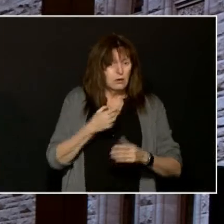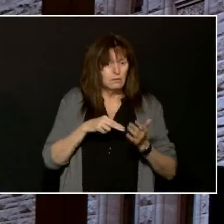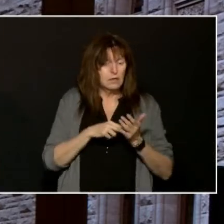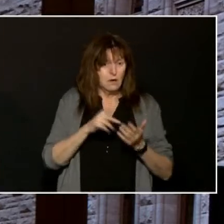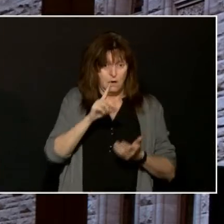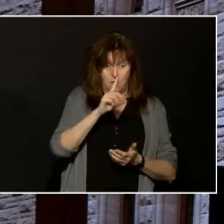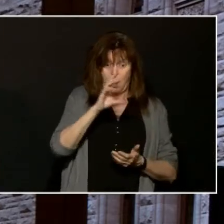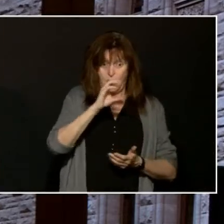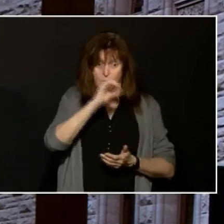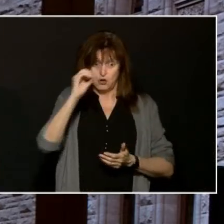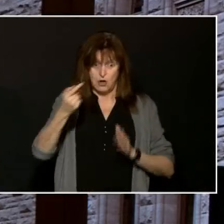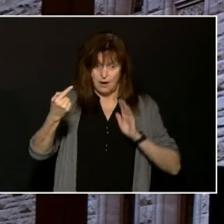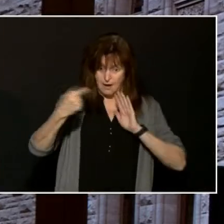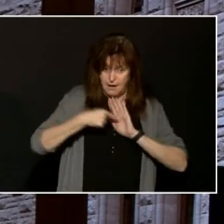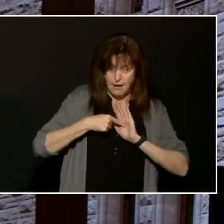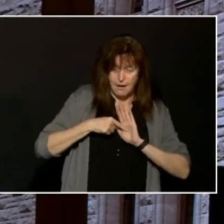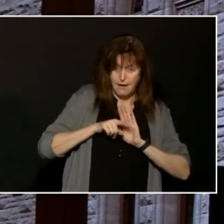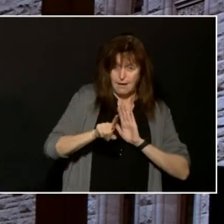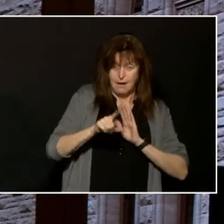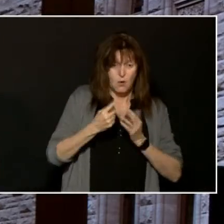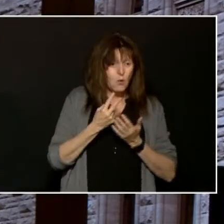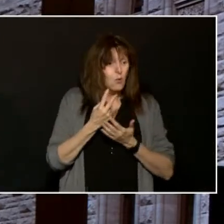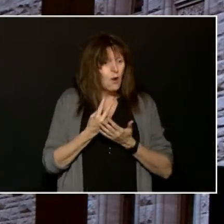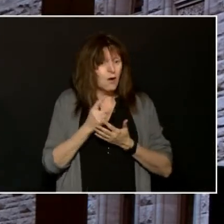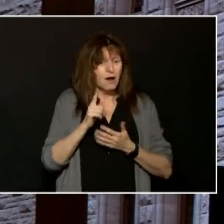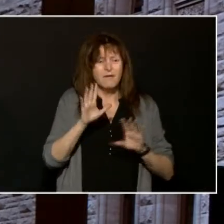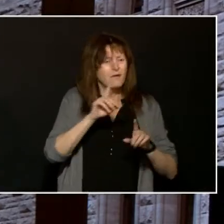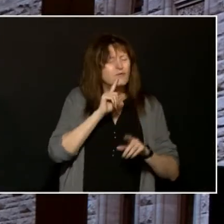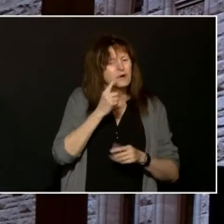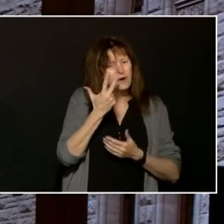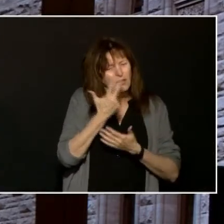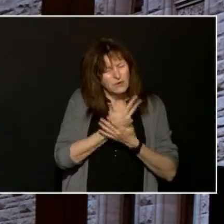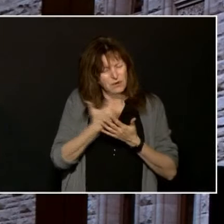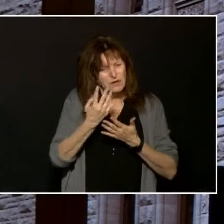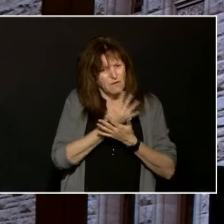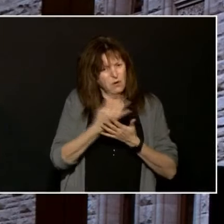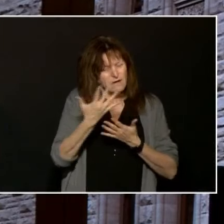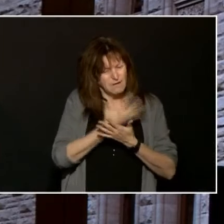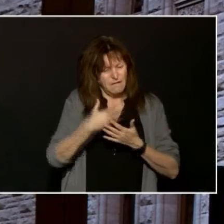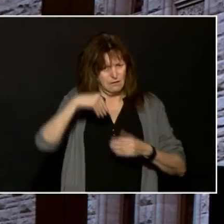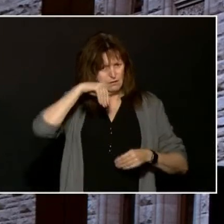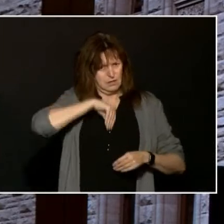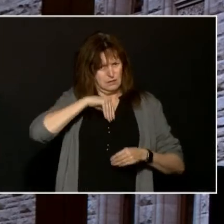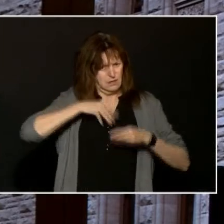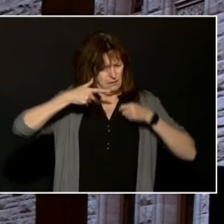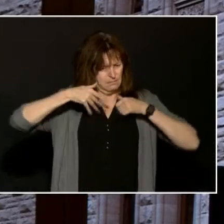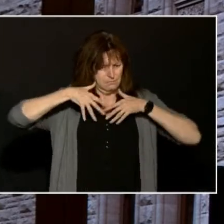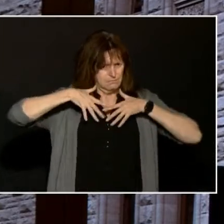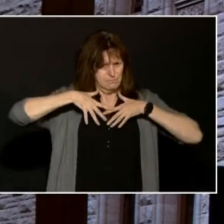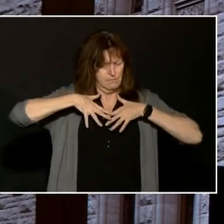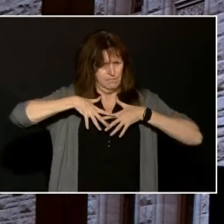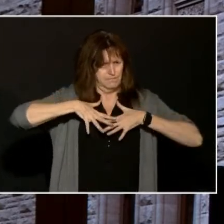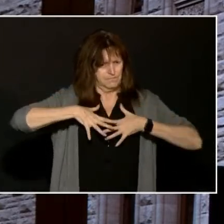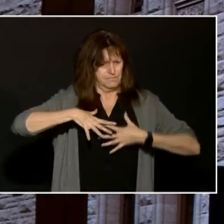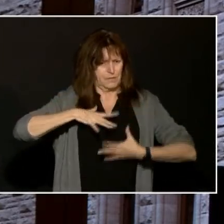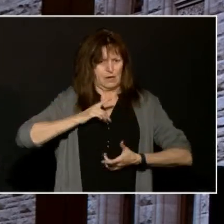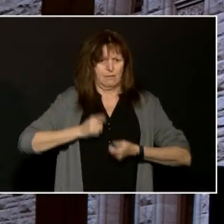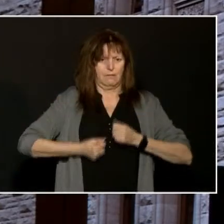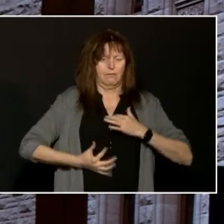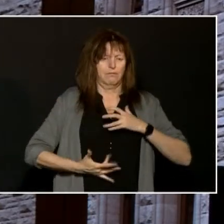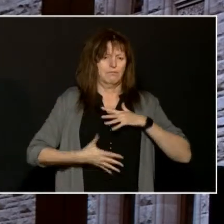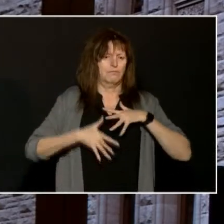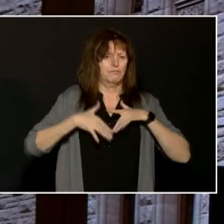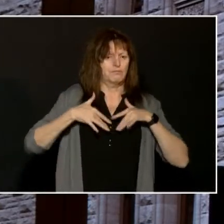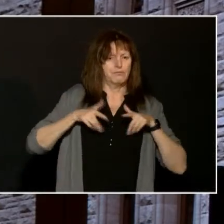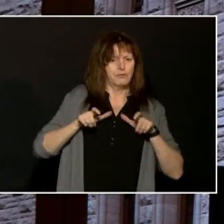hours. It does take you 3 to 4 to 5 weeks to build up your immunity, and so much more for the older patients who take a little bit time,